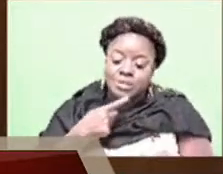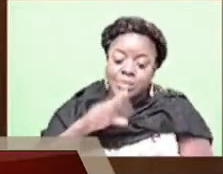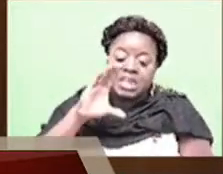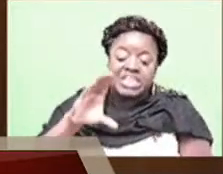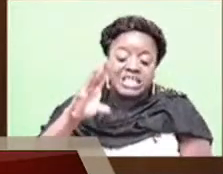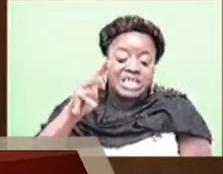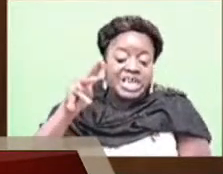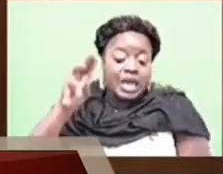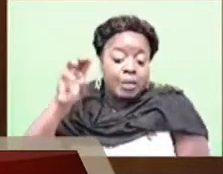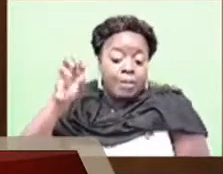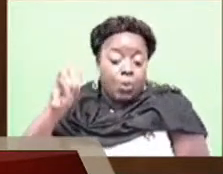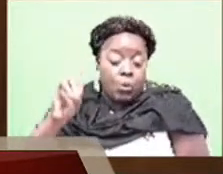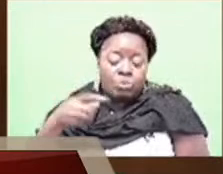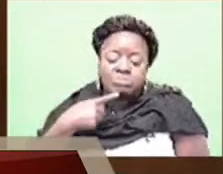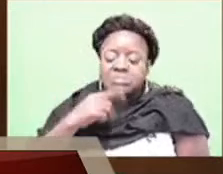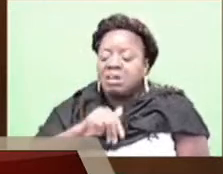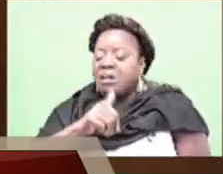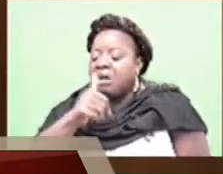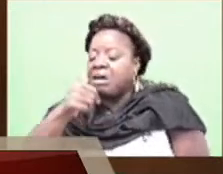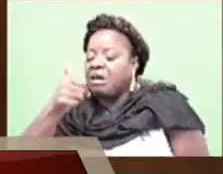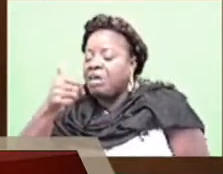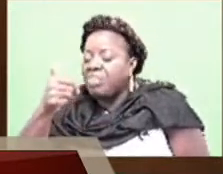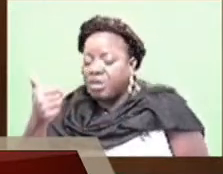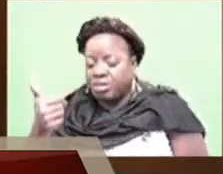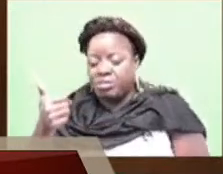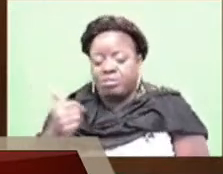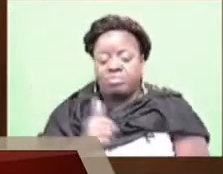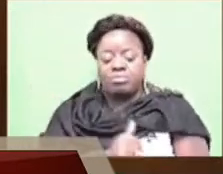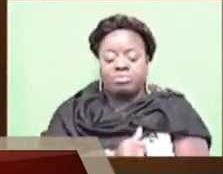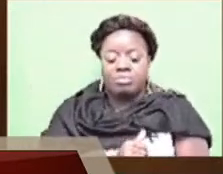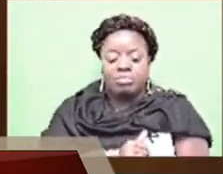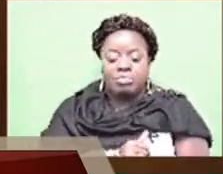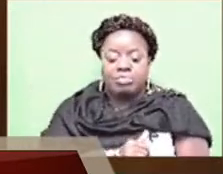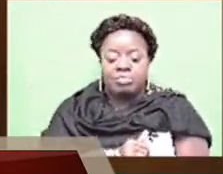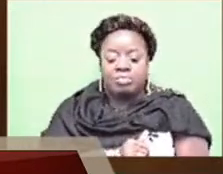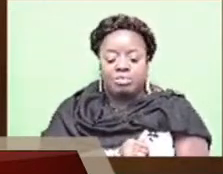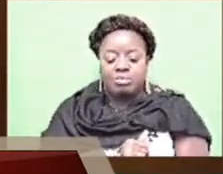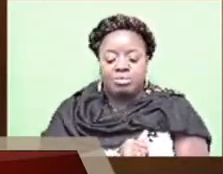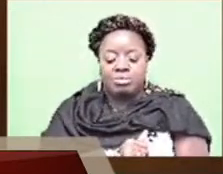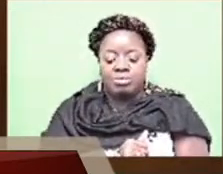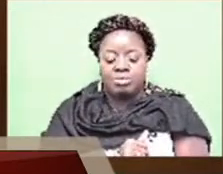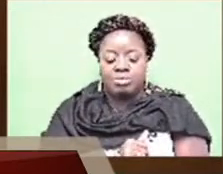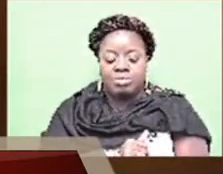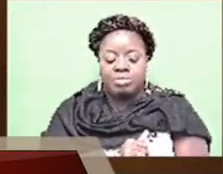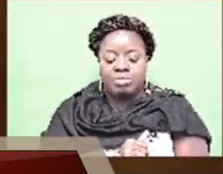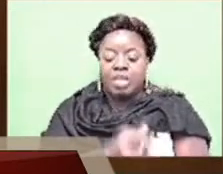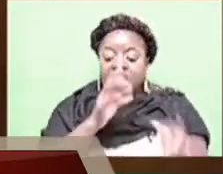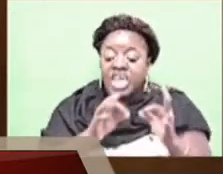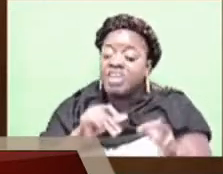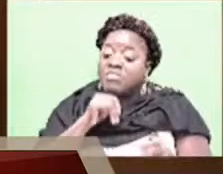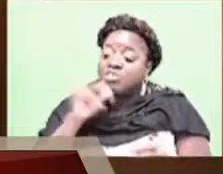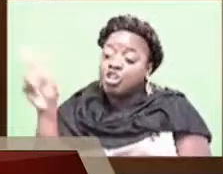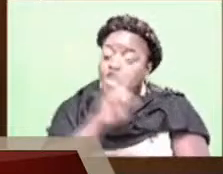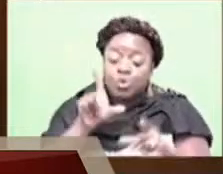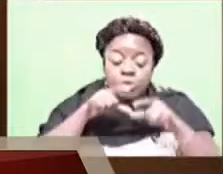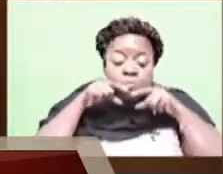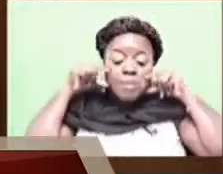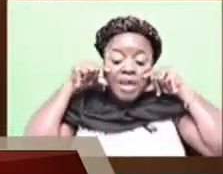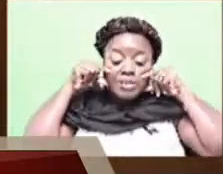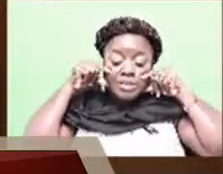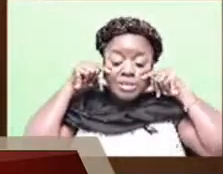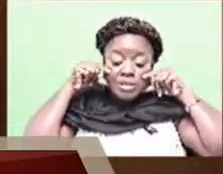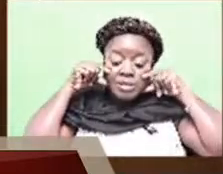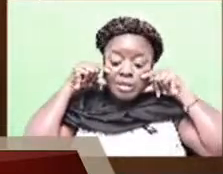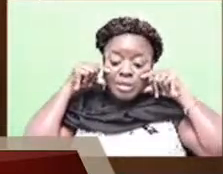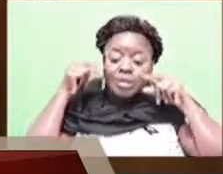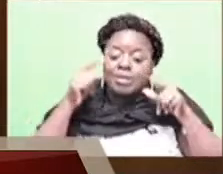through guidelines providing for exceptions, that failure to wear a mask, for instance, will attract,